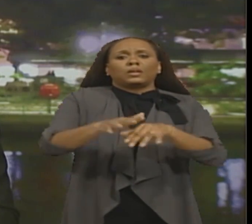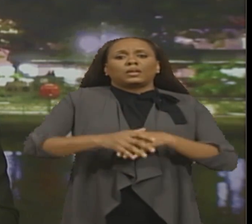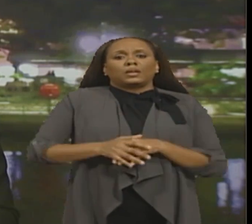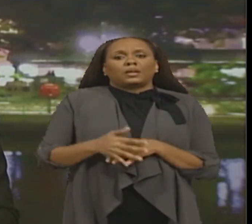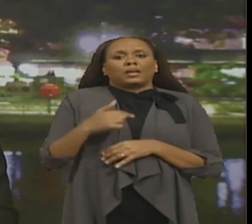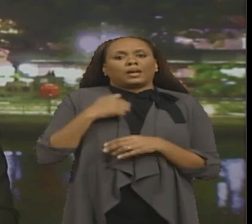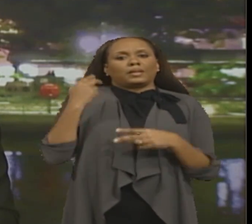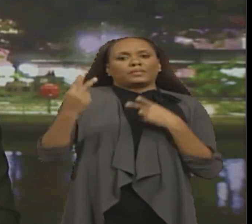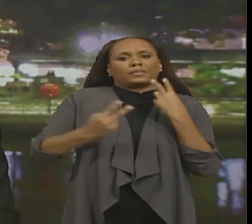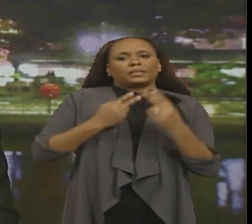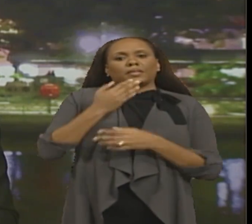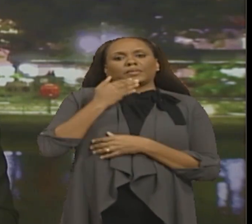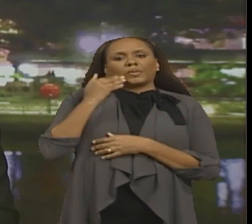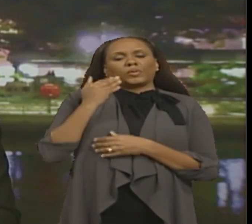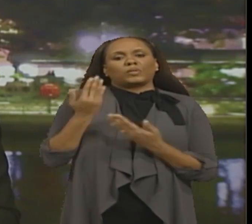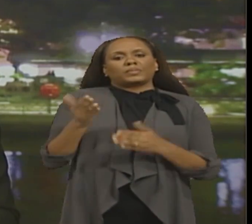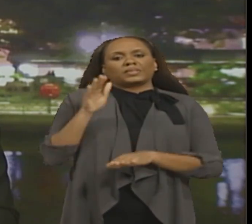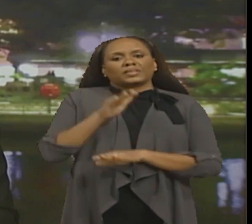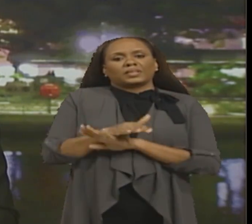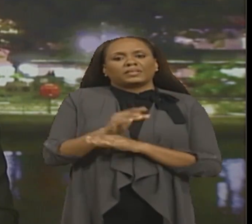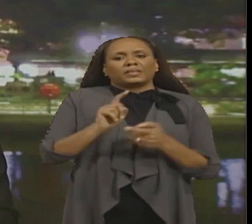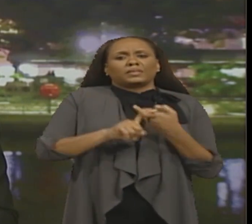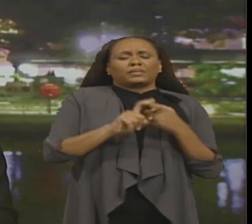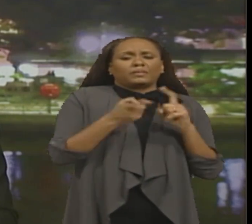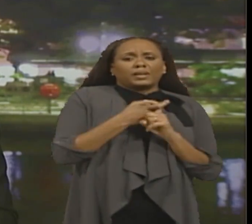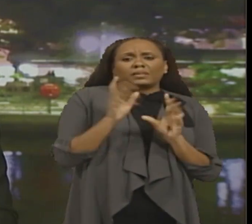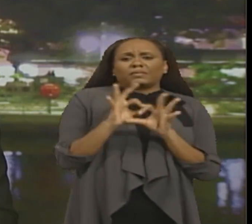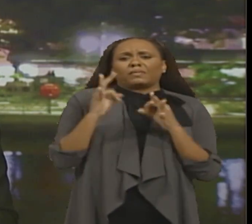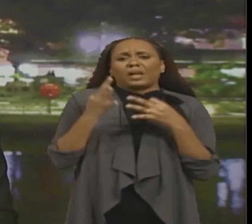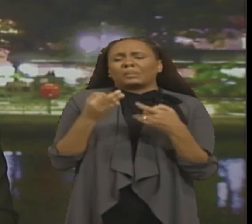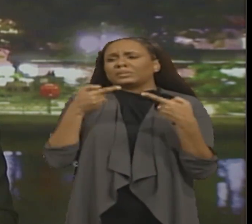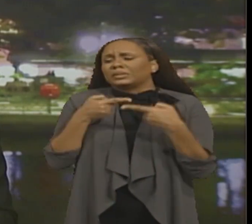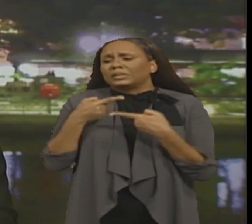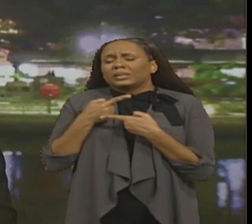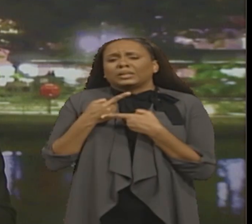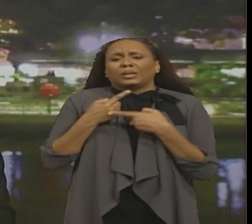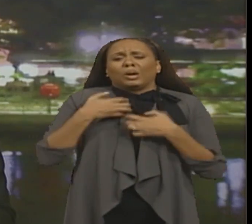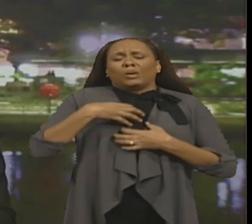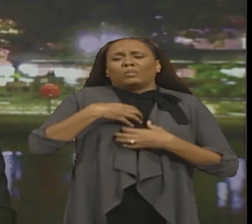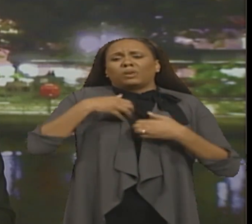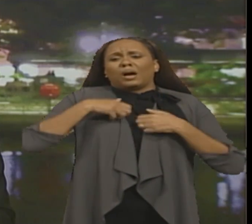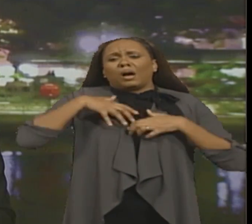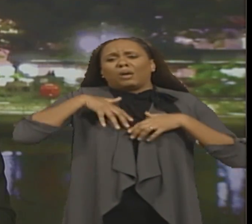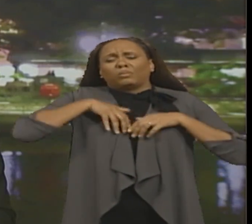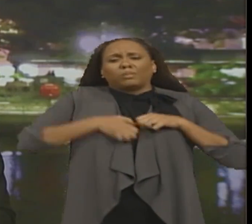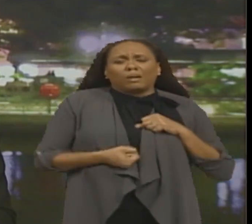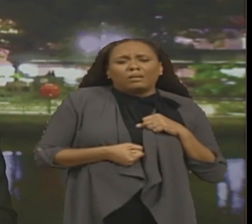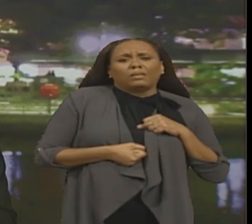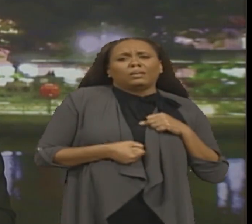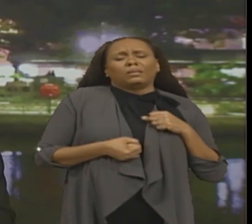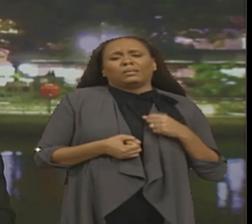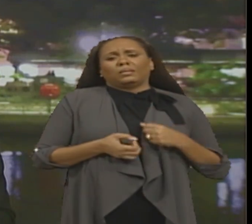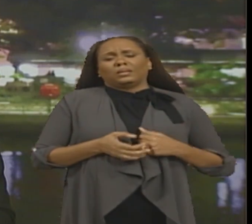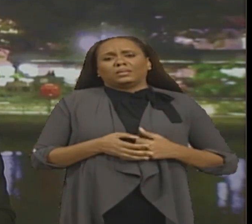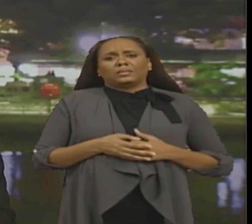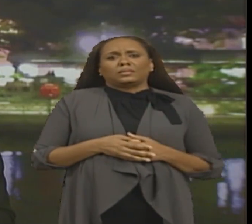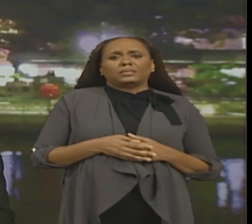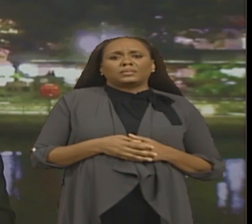visited his Black Rock residence this evening, where relatives and friends were still struggling to come to grips with what happened.